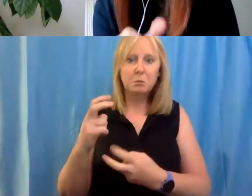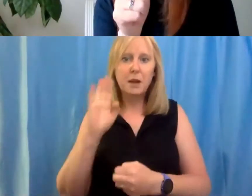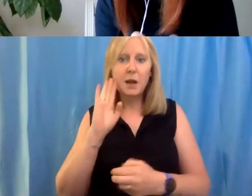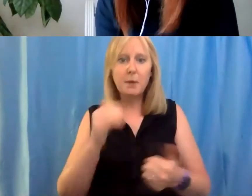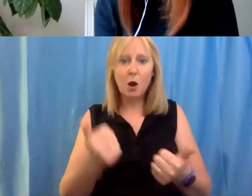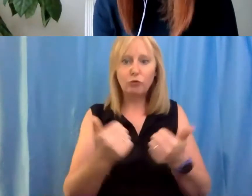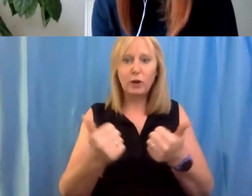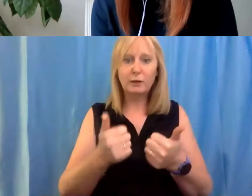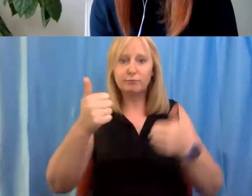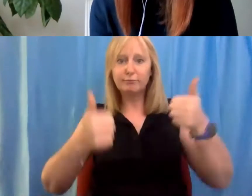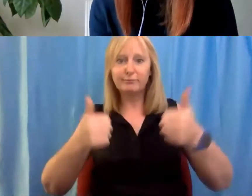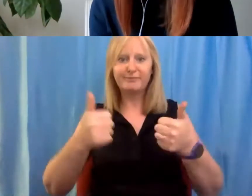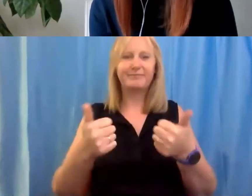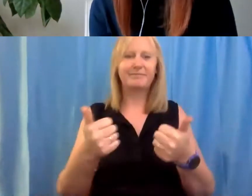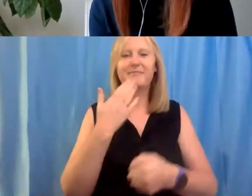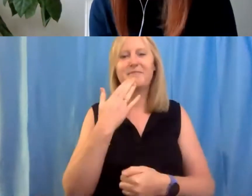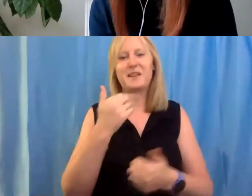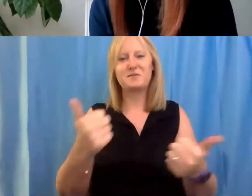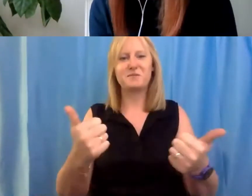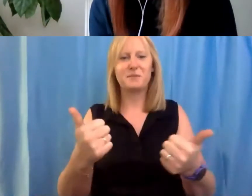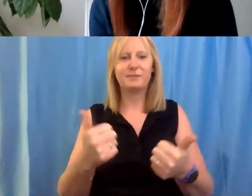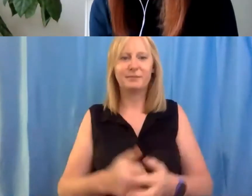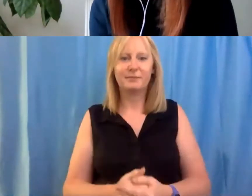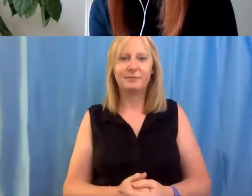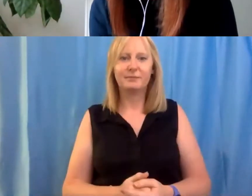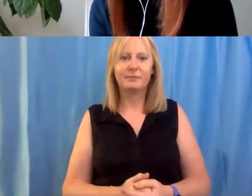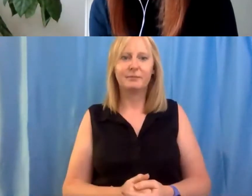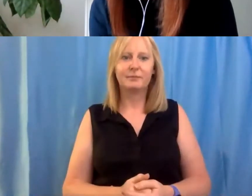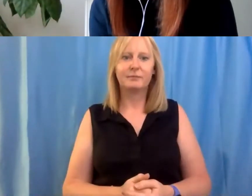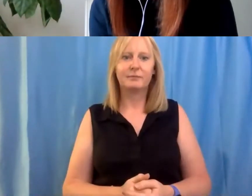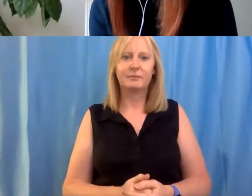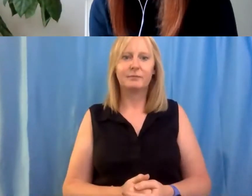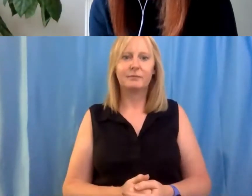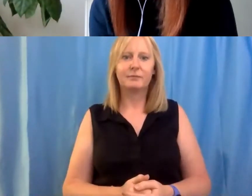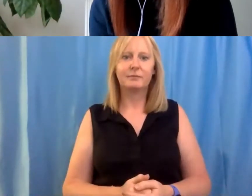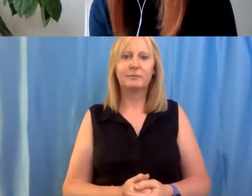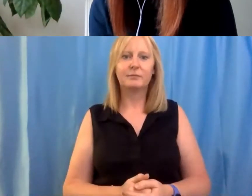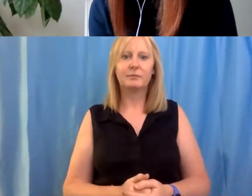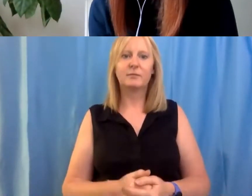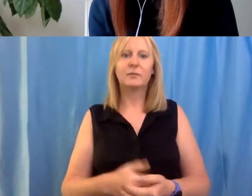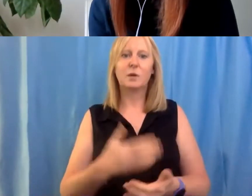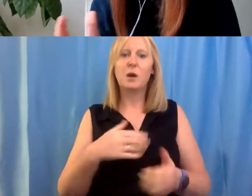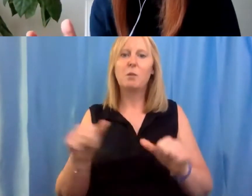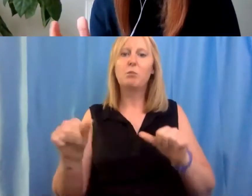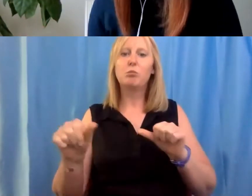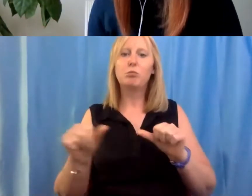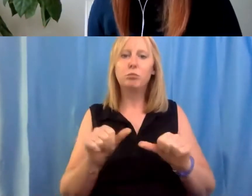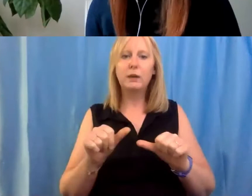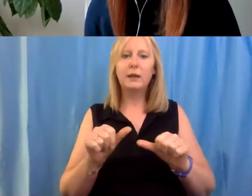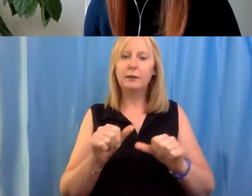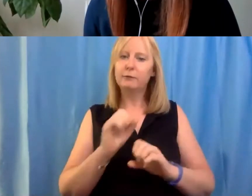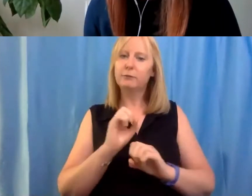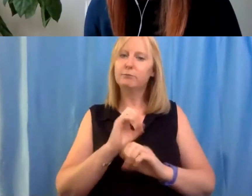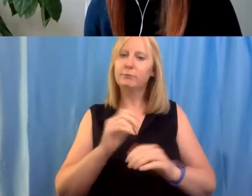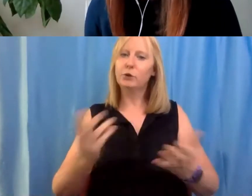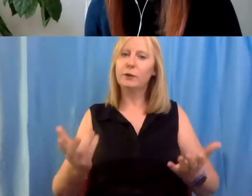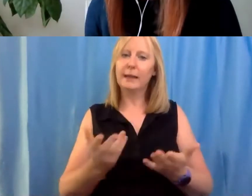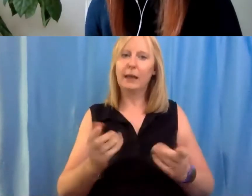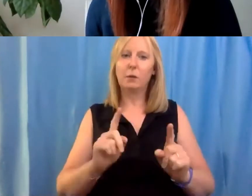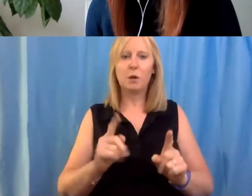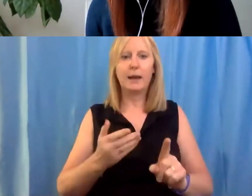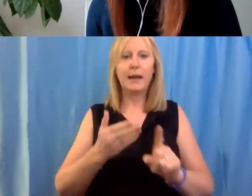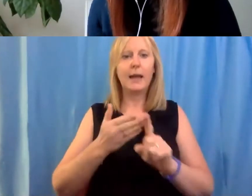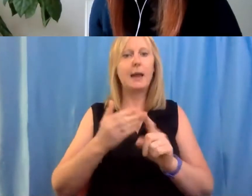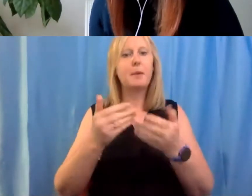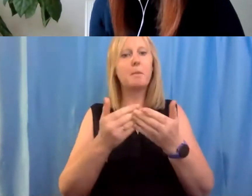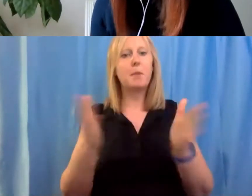get started, great. Good. I just want to very briefly set today in context. We're here to talk about public appointments,